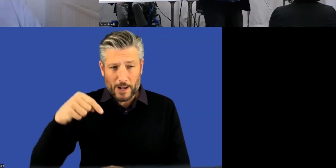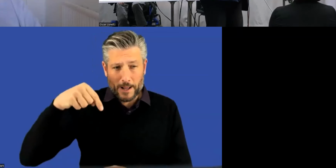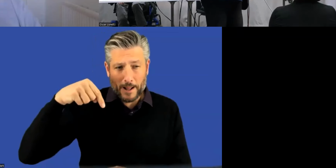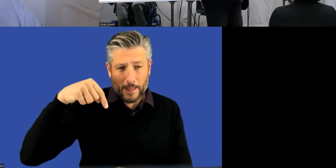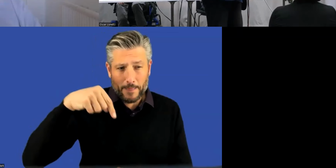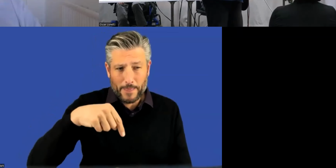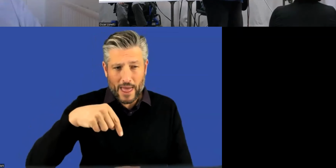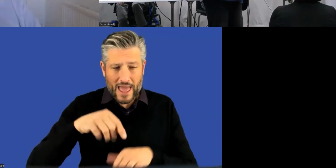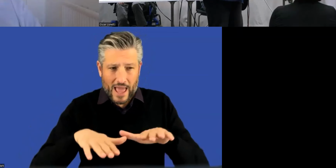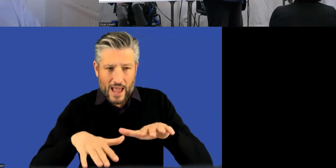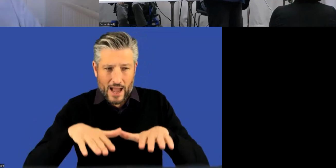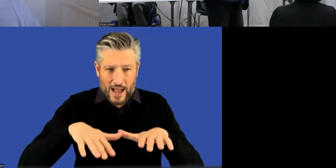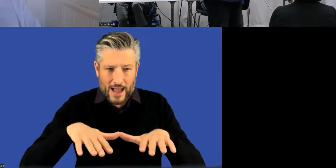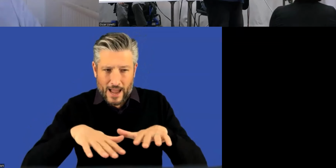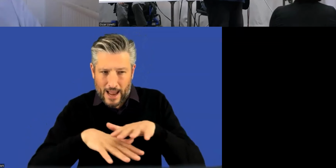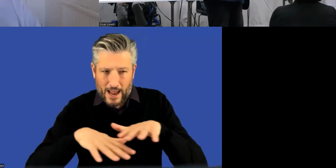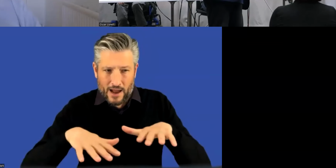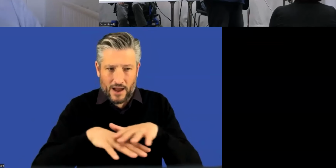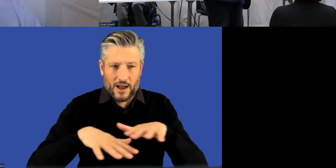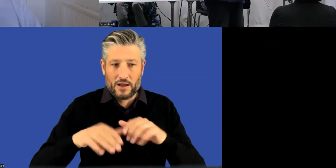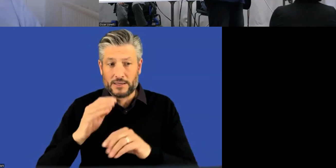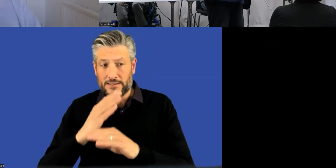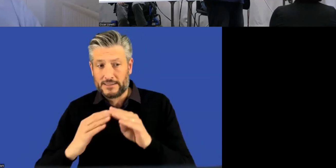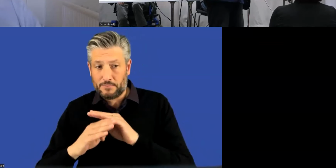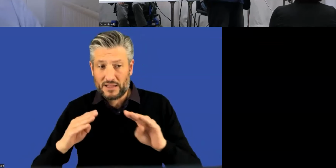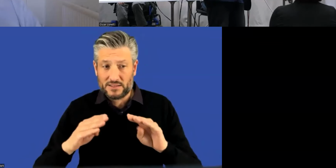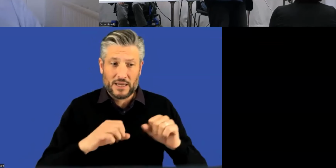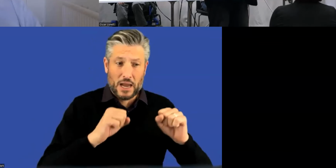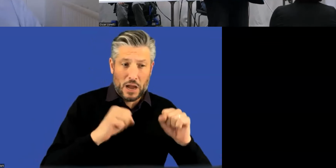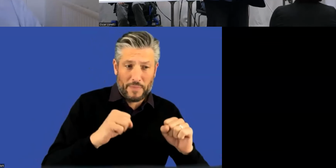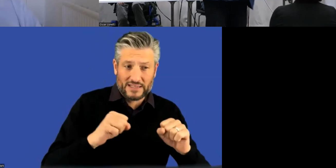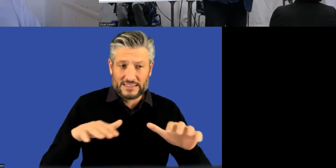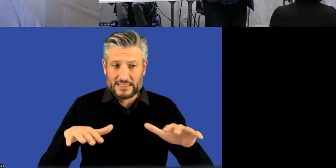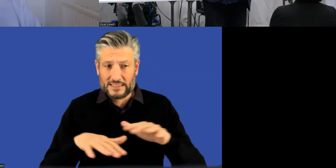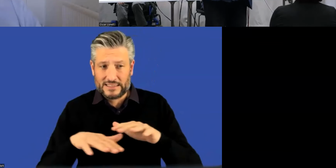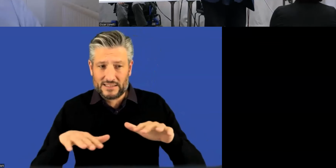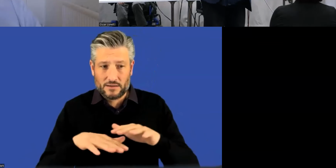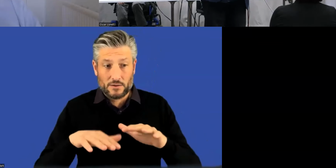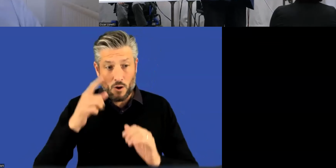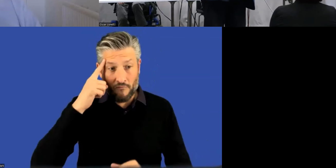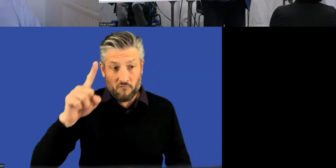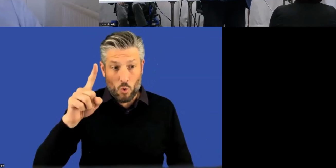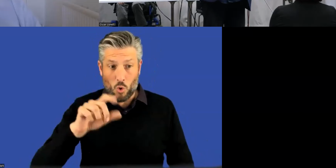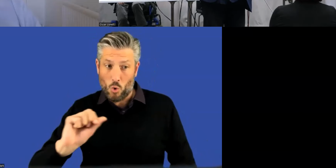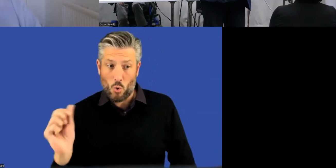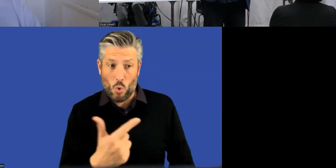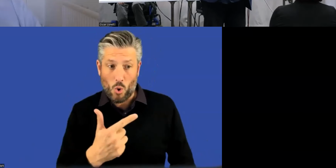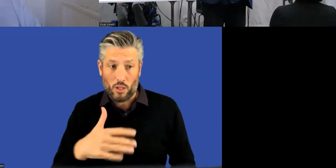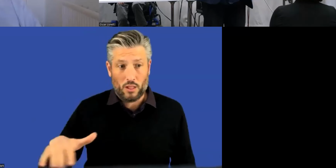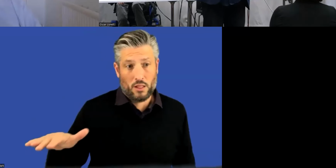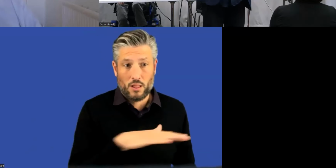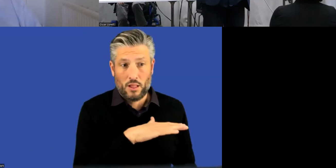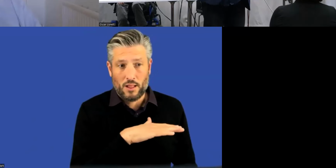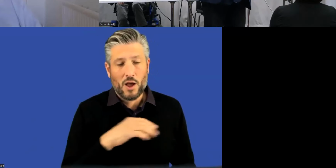as Fenka said, this is for everybody. Things we've made on the threshold of disability have turned out to be very good